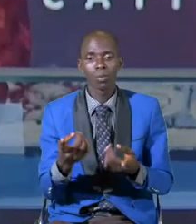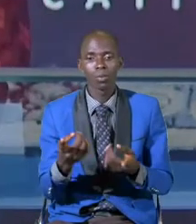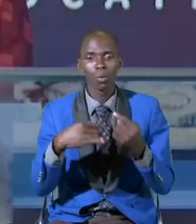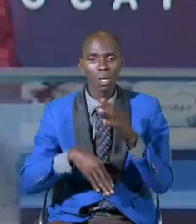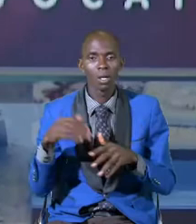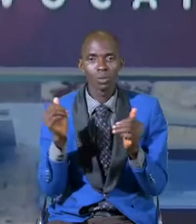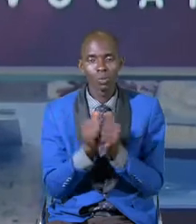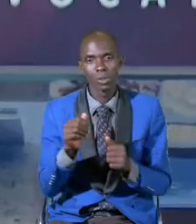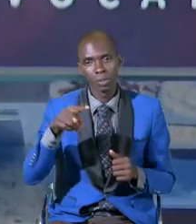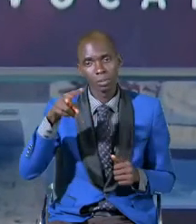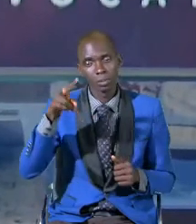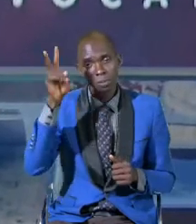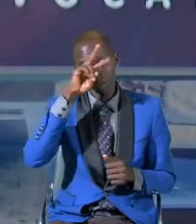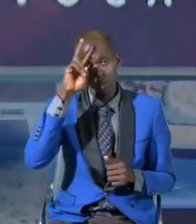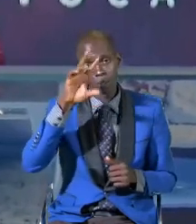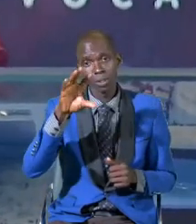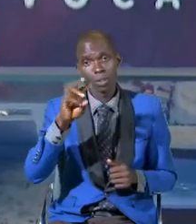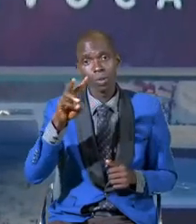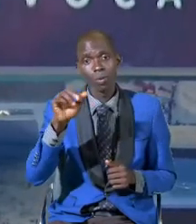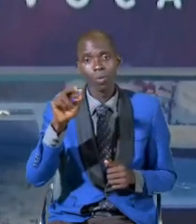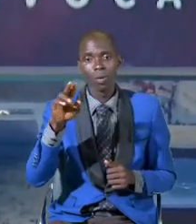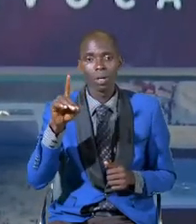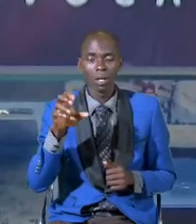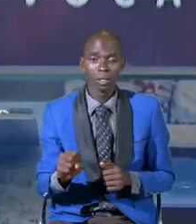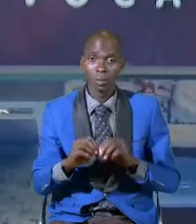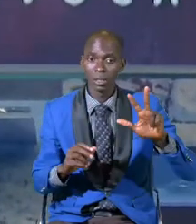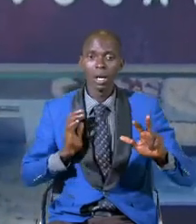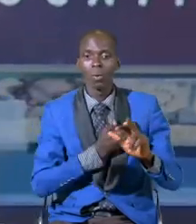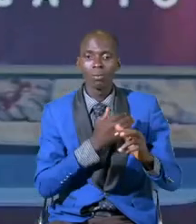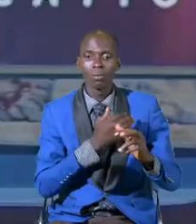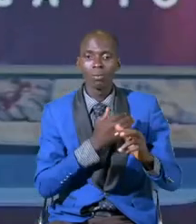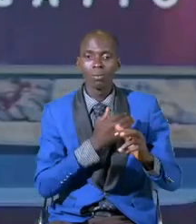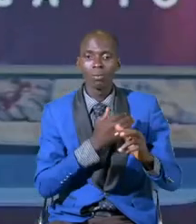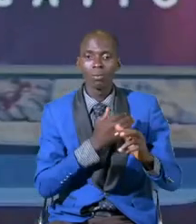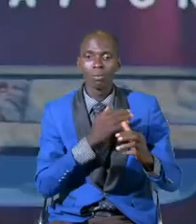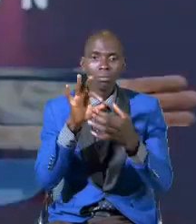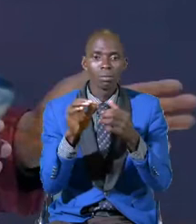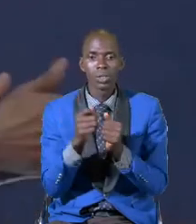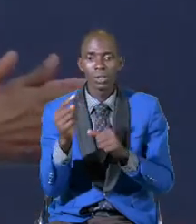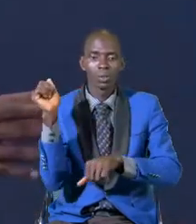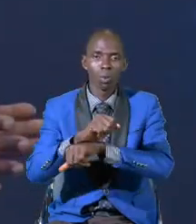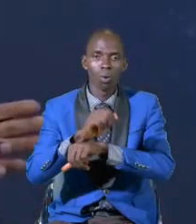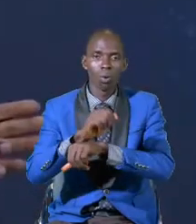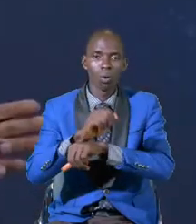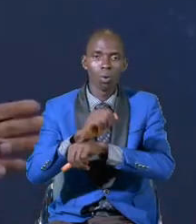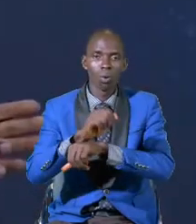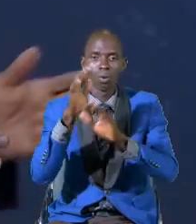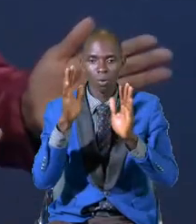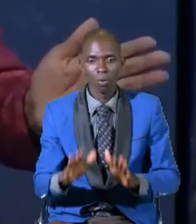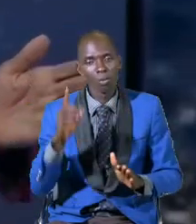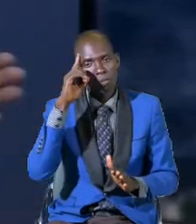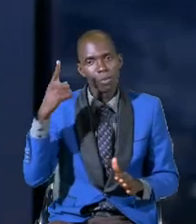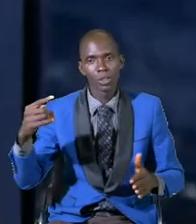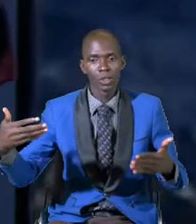three, our connection for the conqueror, for a new creation. Our connection.